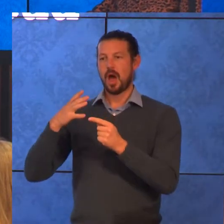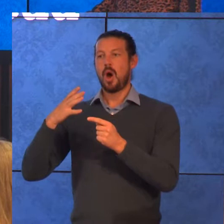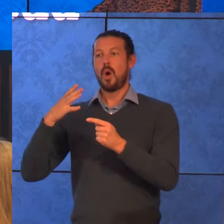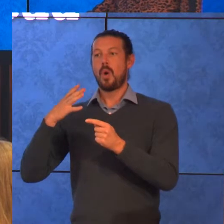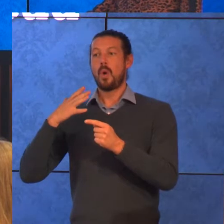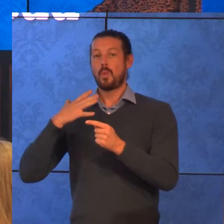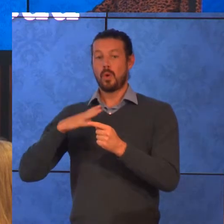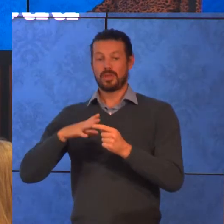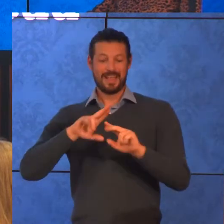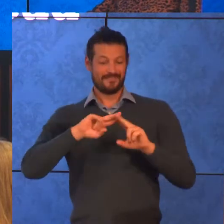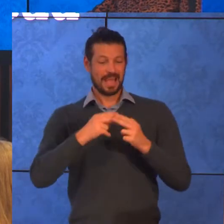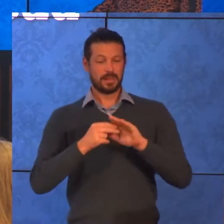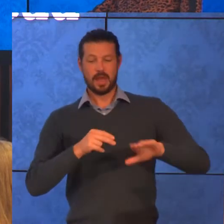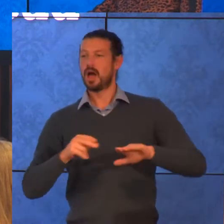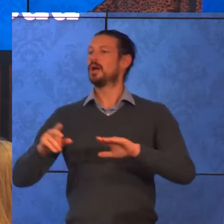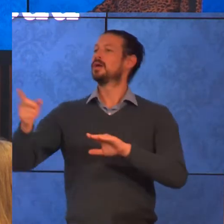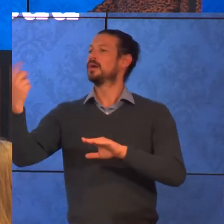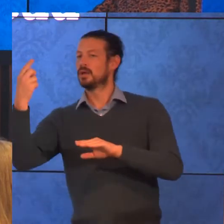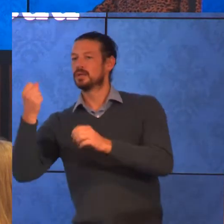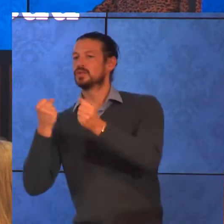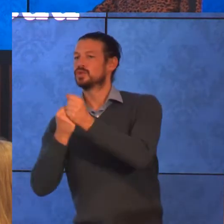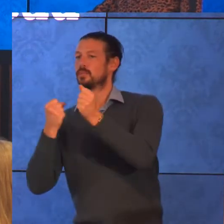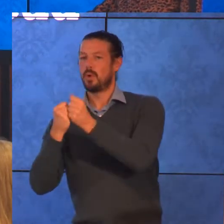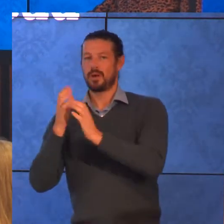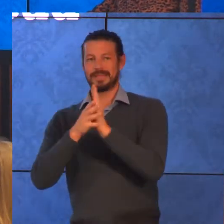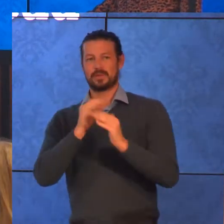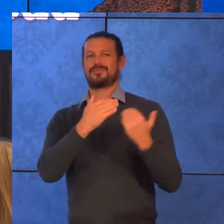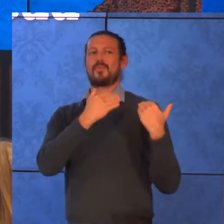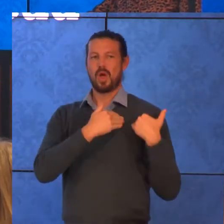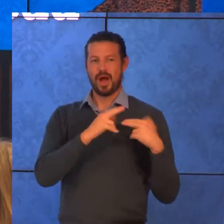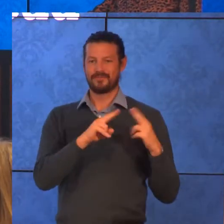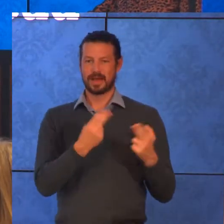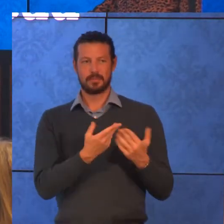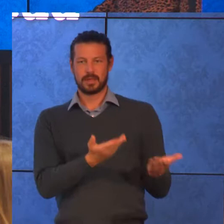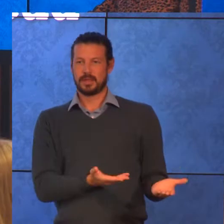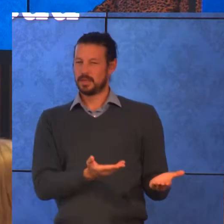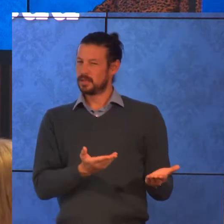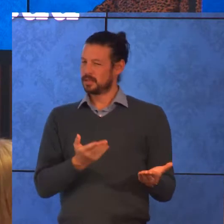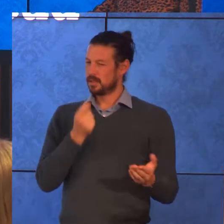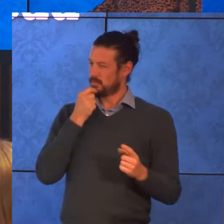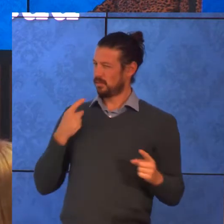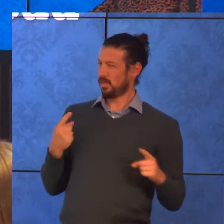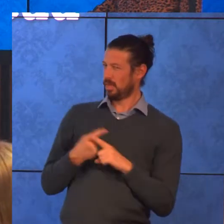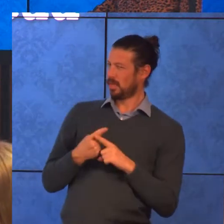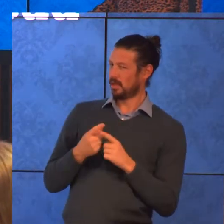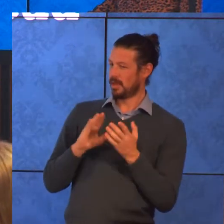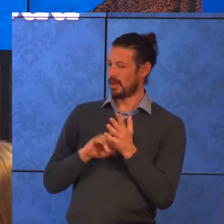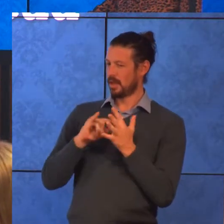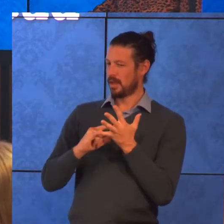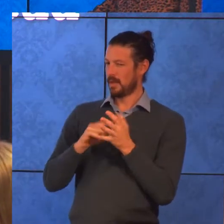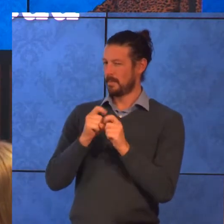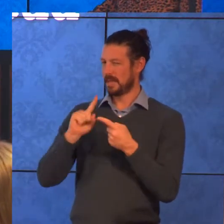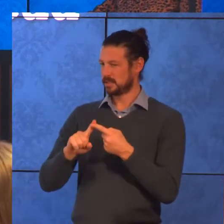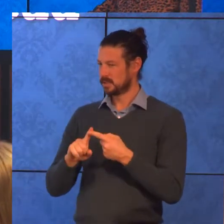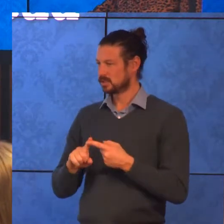as they needed it so they could live their lives independently and not have to rely on their families. What's happening in that space? Have we